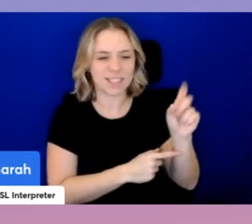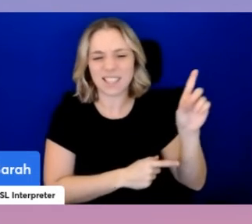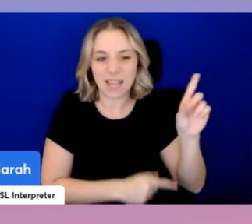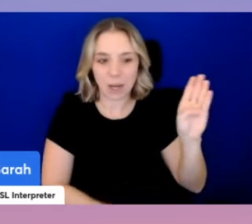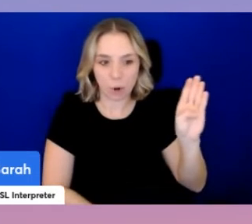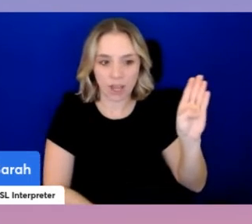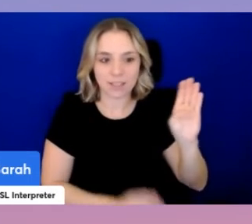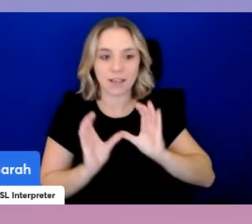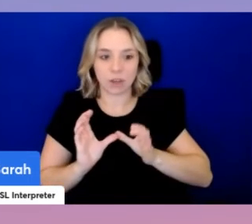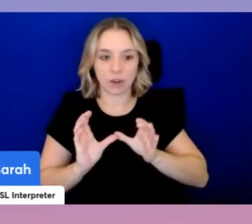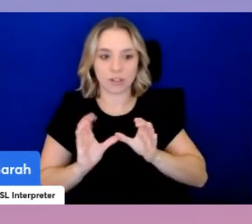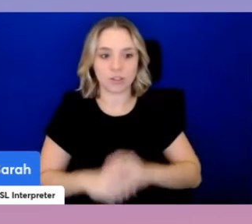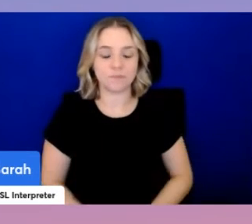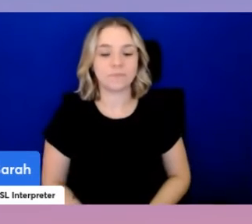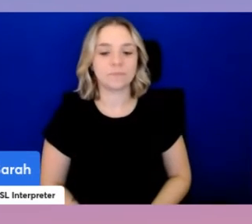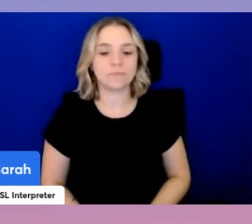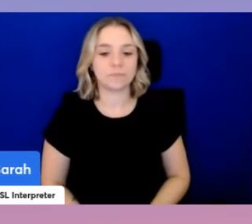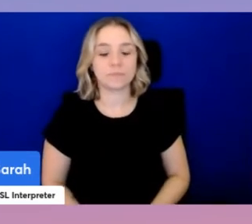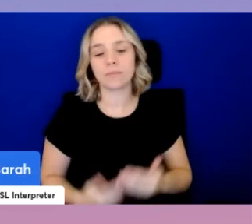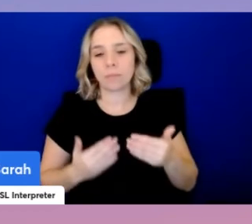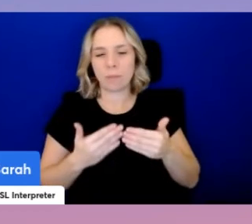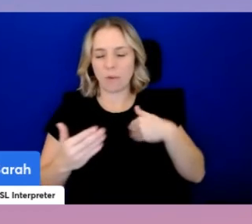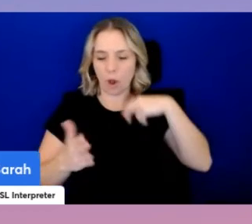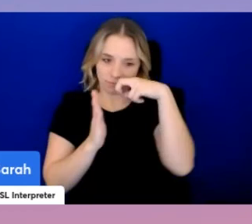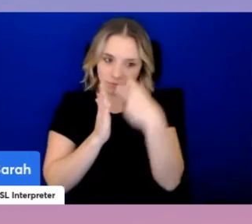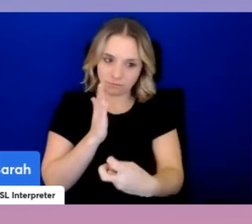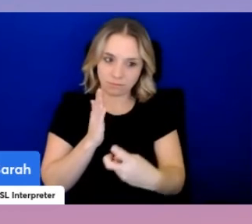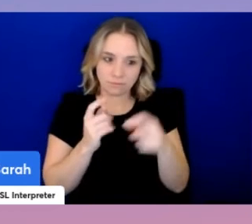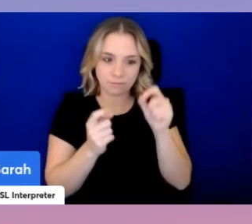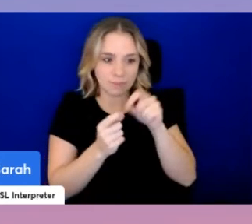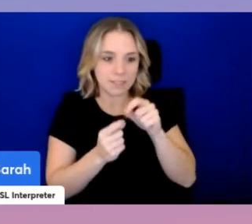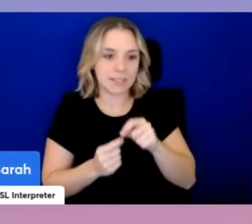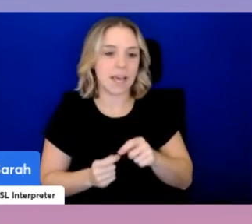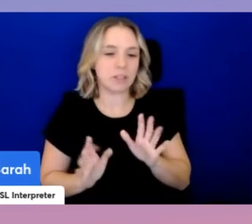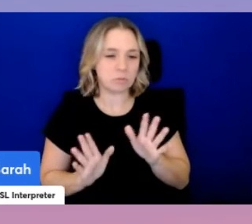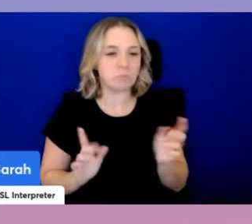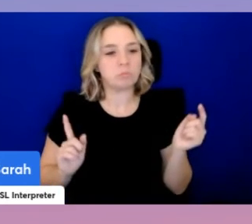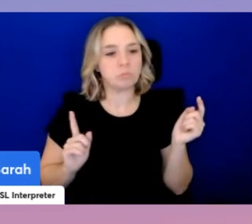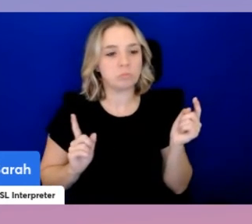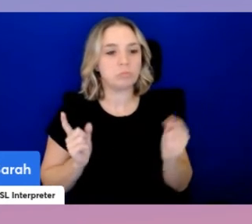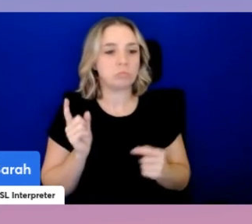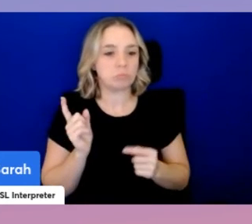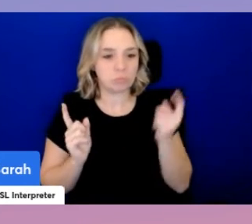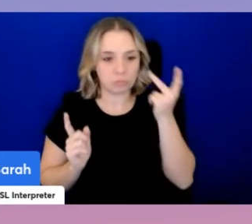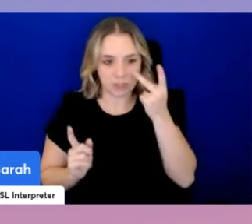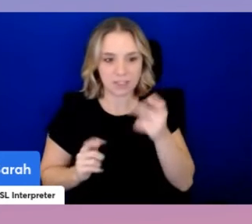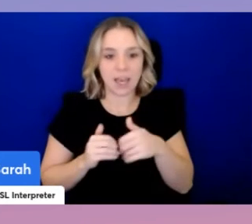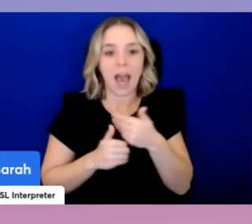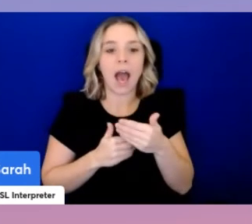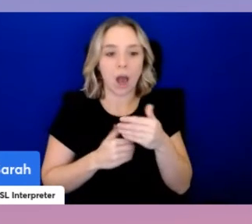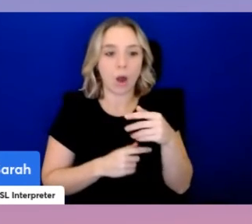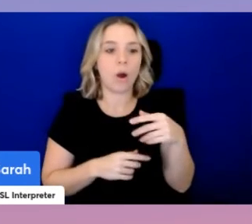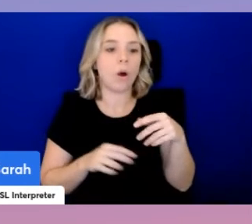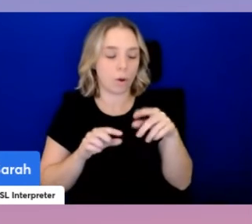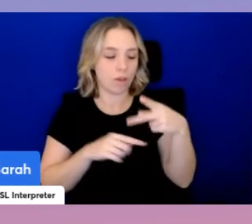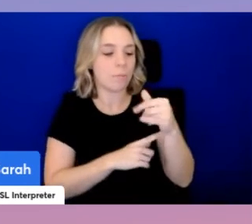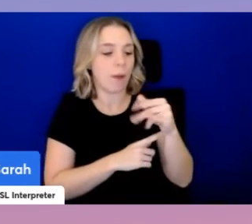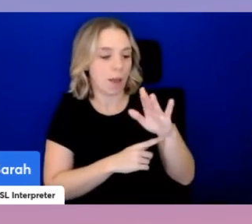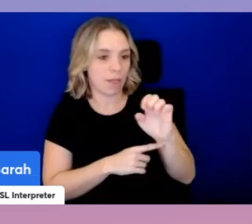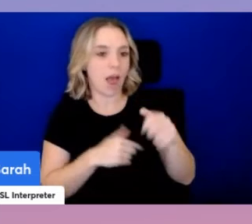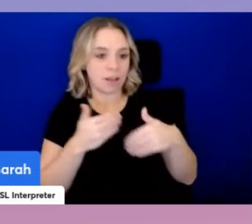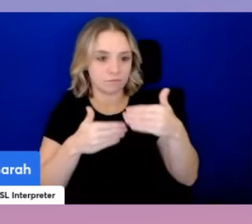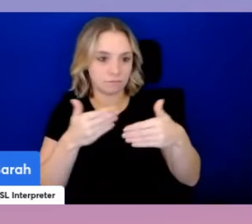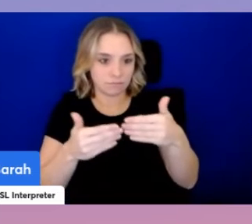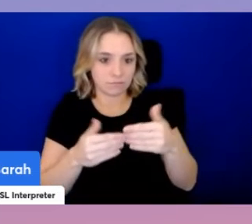So before getting into a little more detail, let's see how our pipeline is going. So as you can see here, already